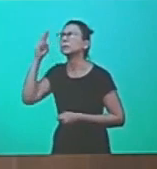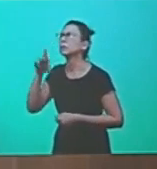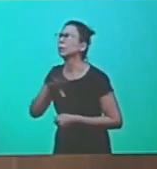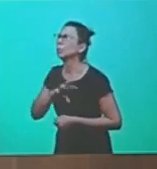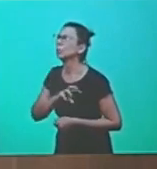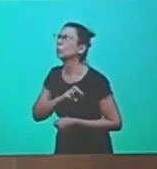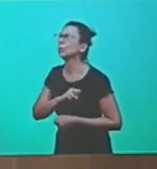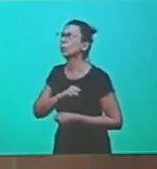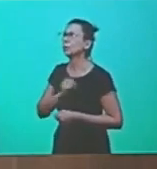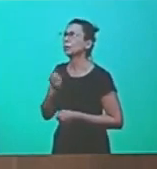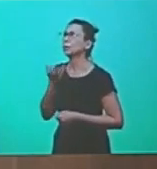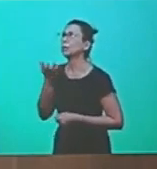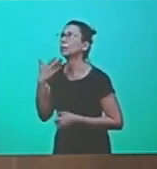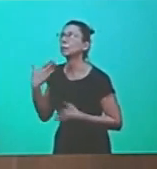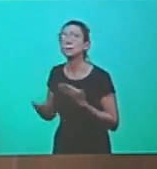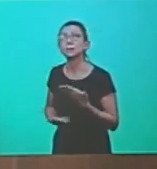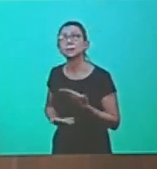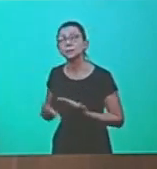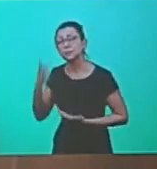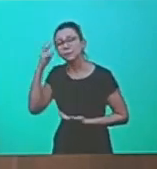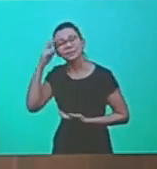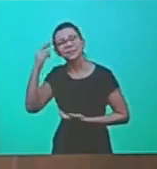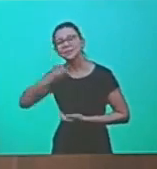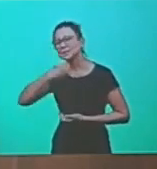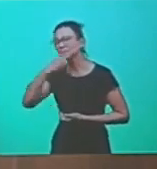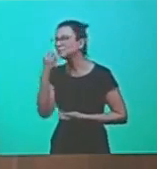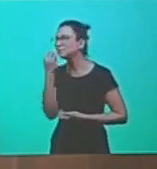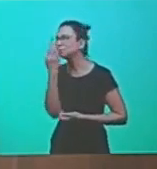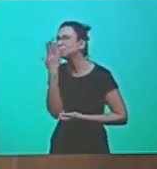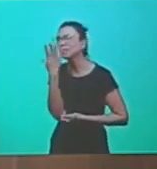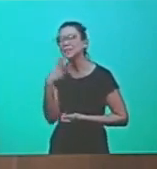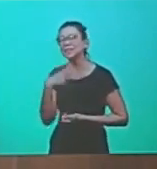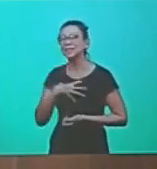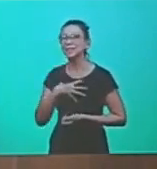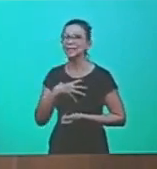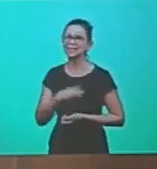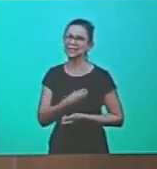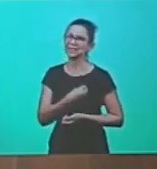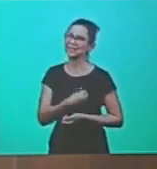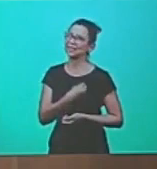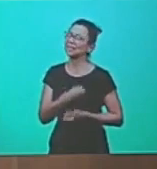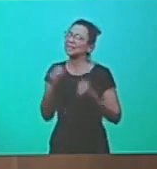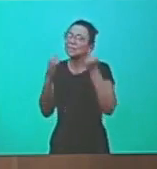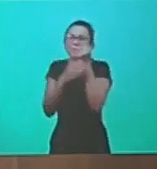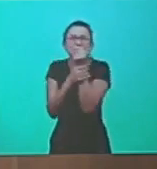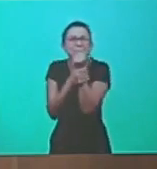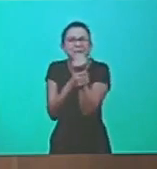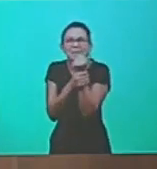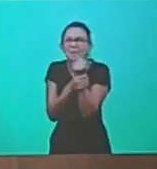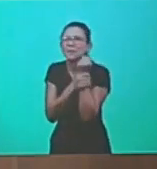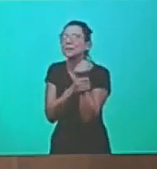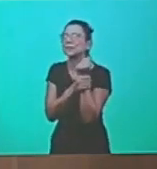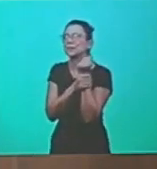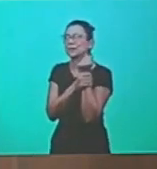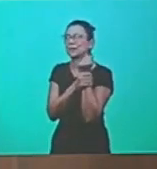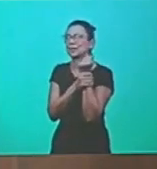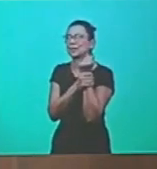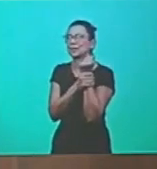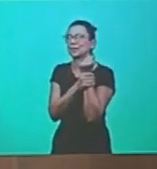I have to be watching my own lamp. I have to be making sure that it is always lit and that I have the extra oil in my